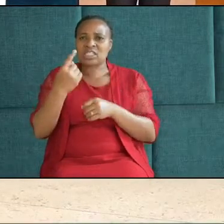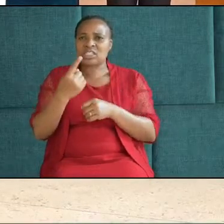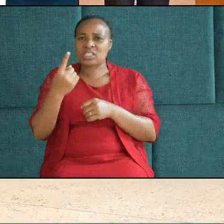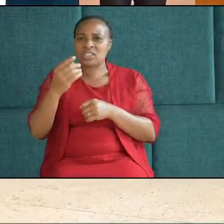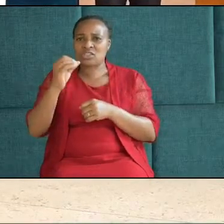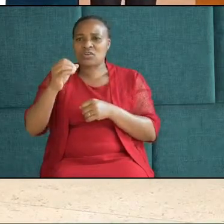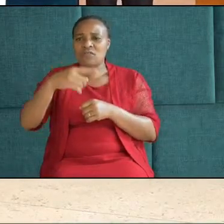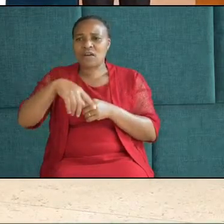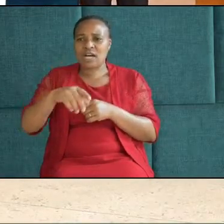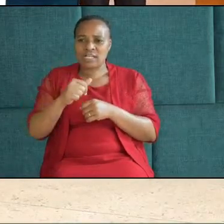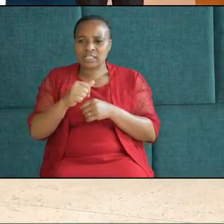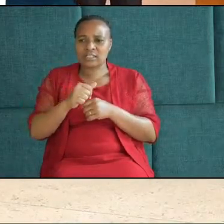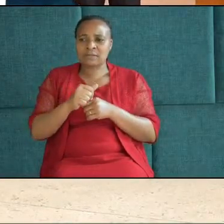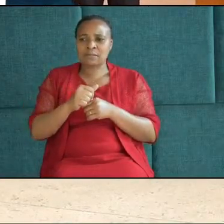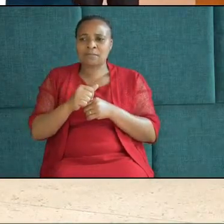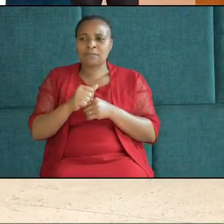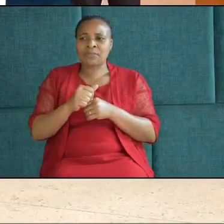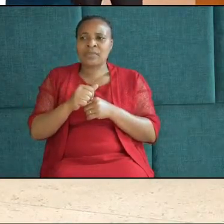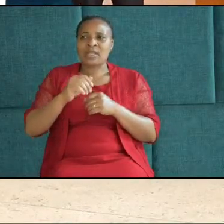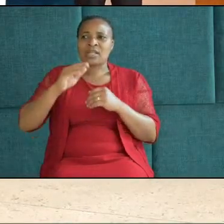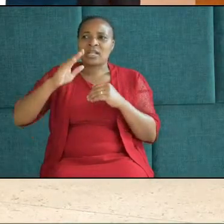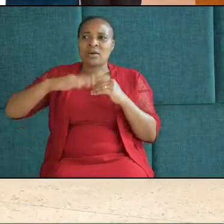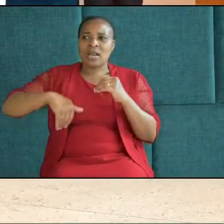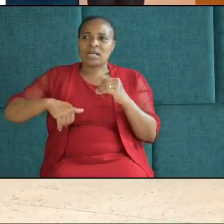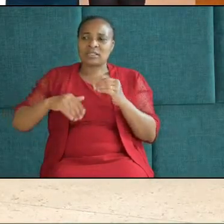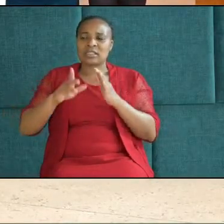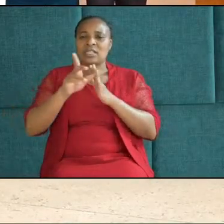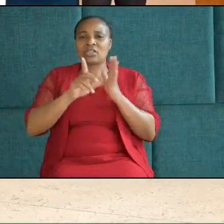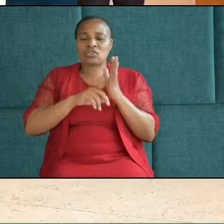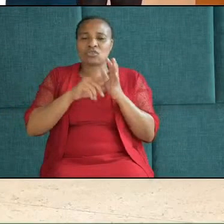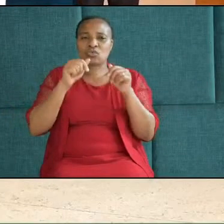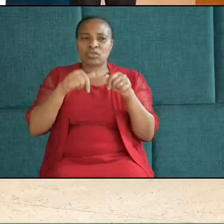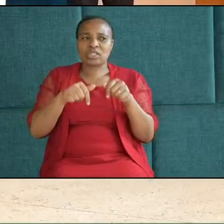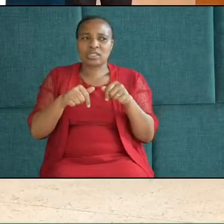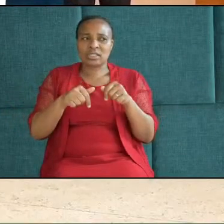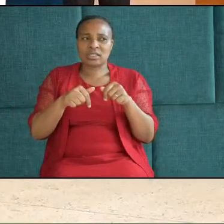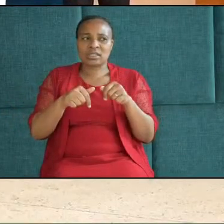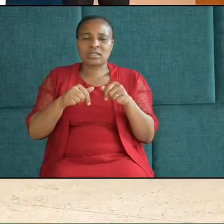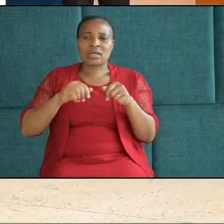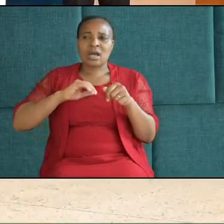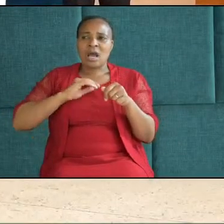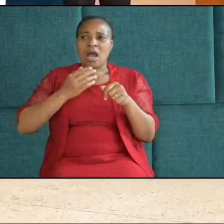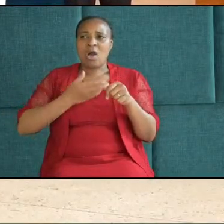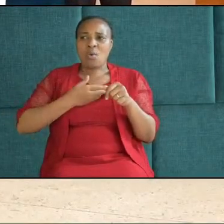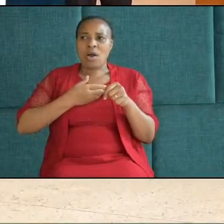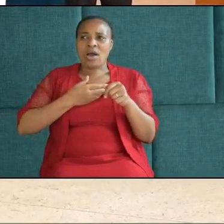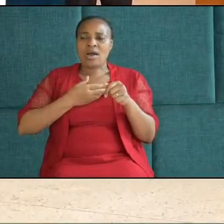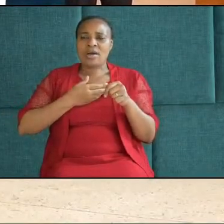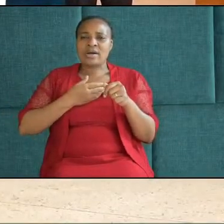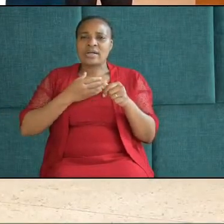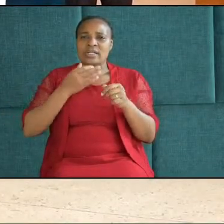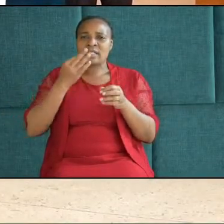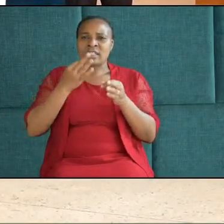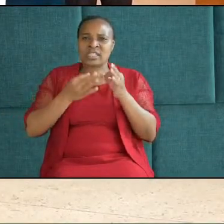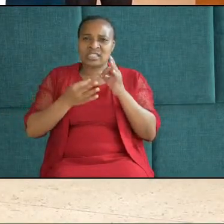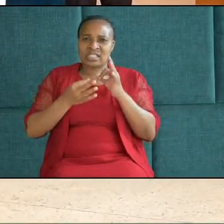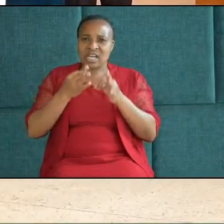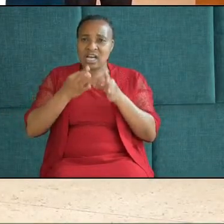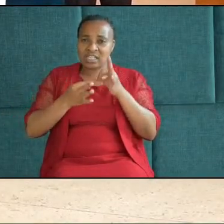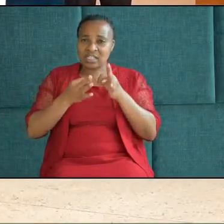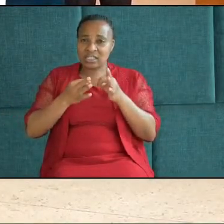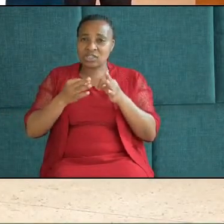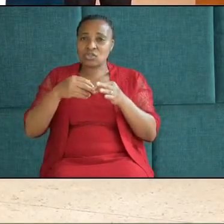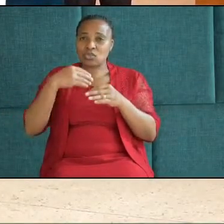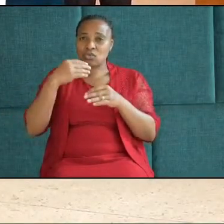Eli, what's our last lesson? Our last lesson for today is our judge is also our defender.